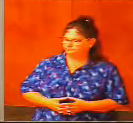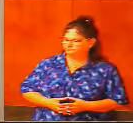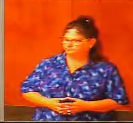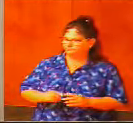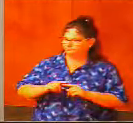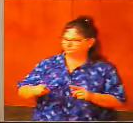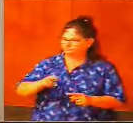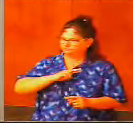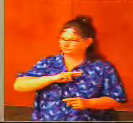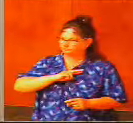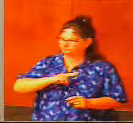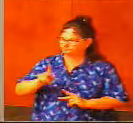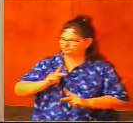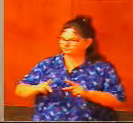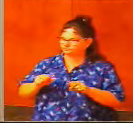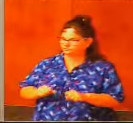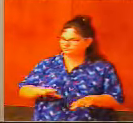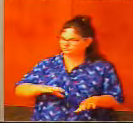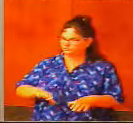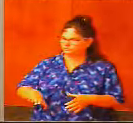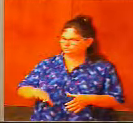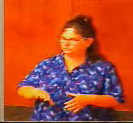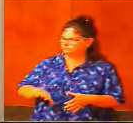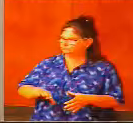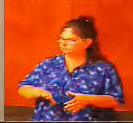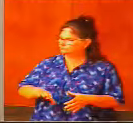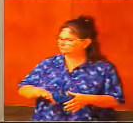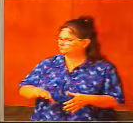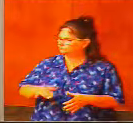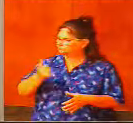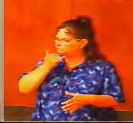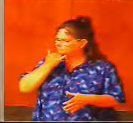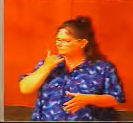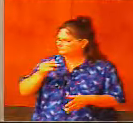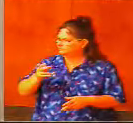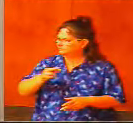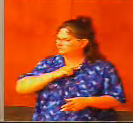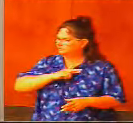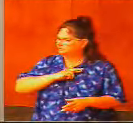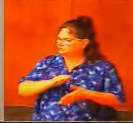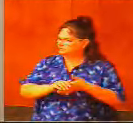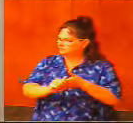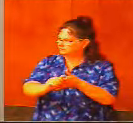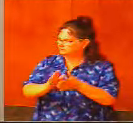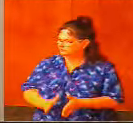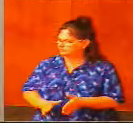But religious people can be wrong. Religious leaders can be wrong.